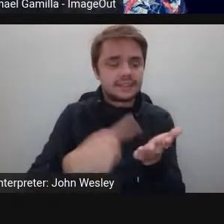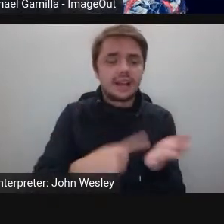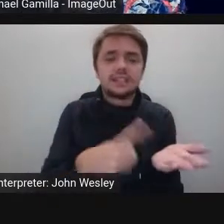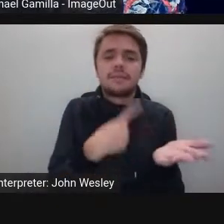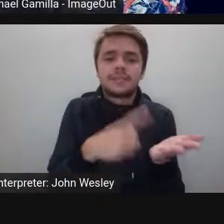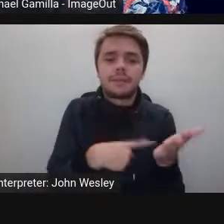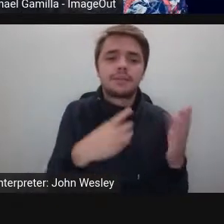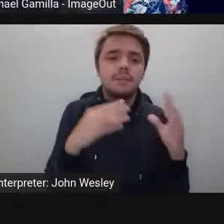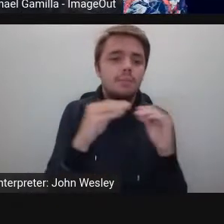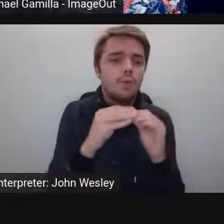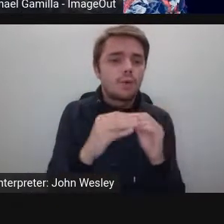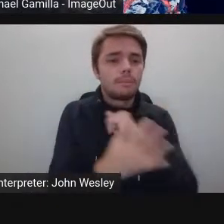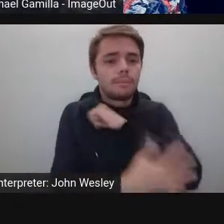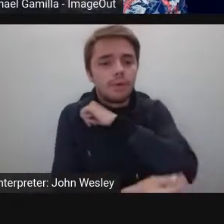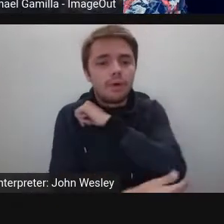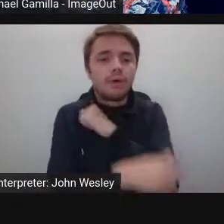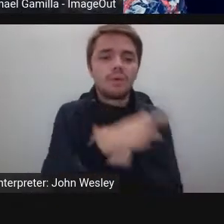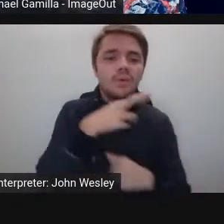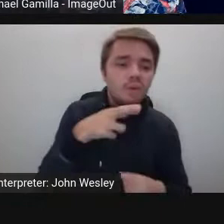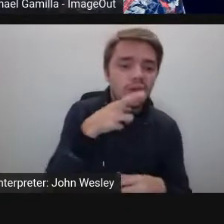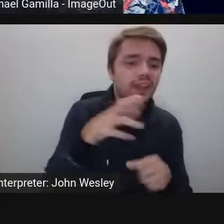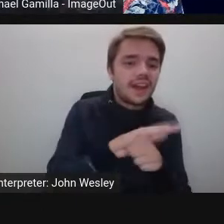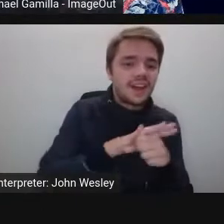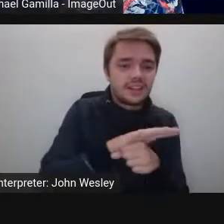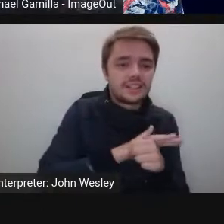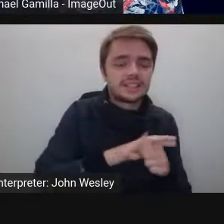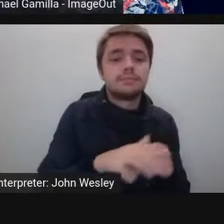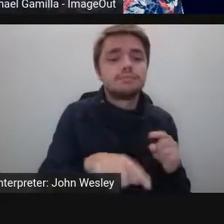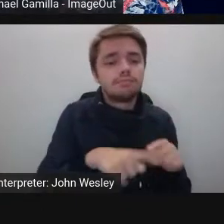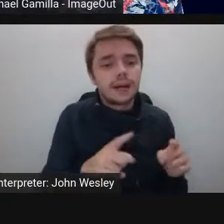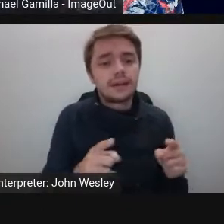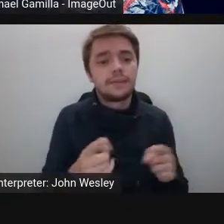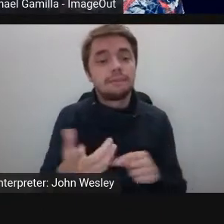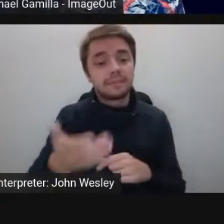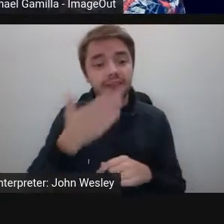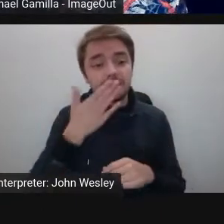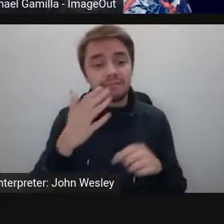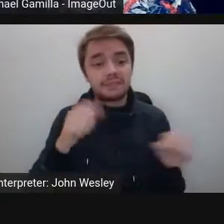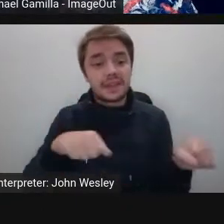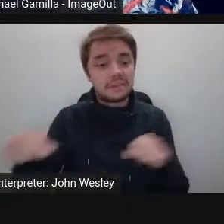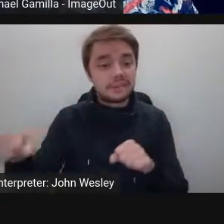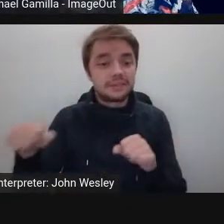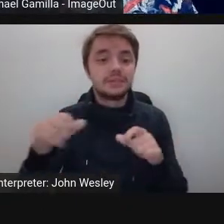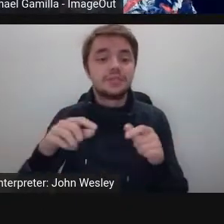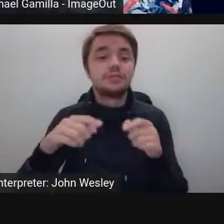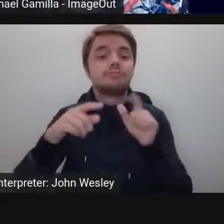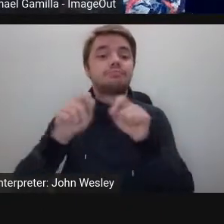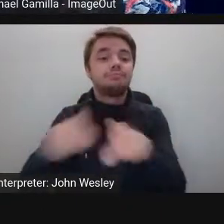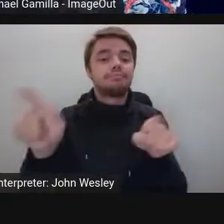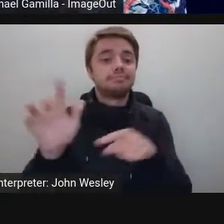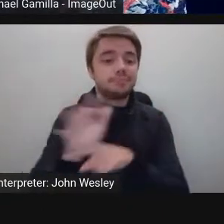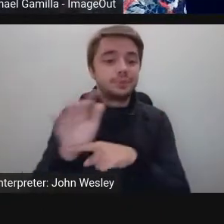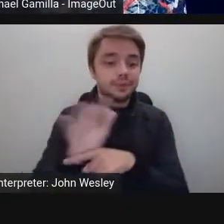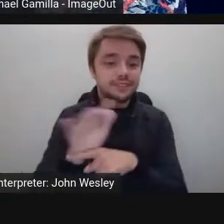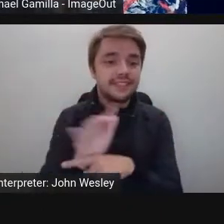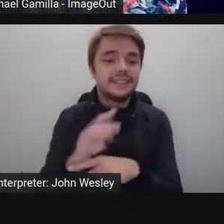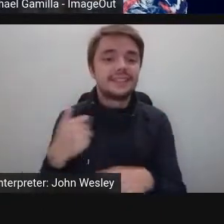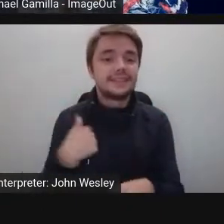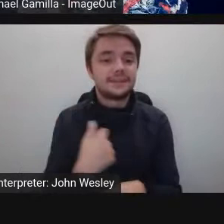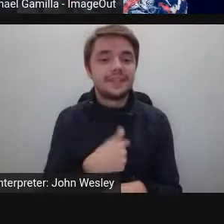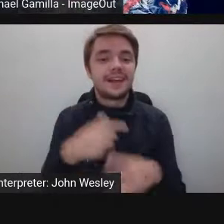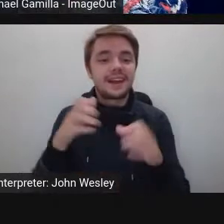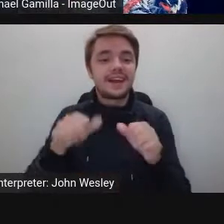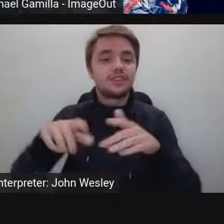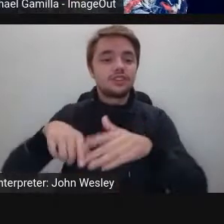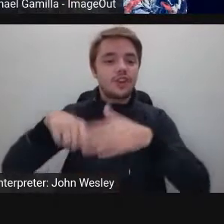by showing this film, and thankfully it's been able to be shown, we've been able to open up the conversation. I know a